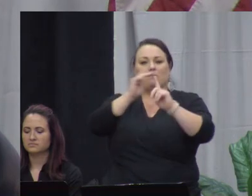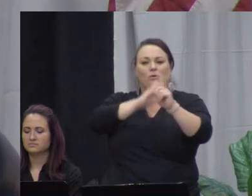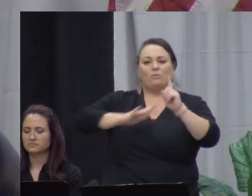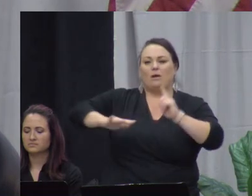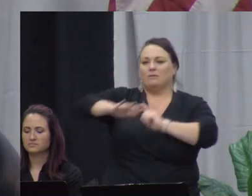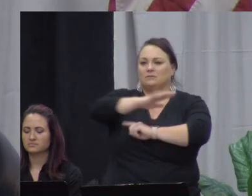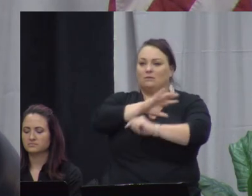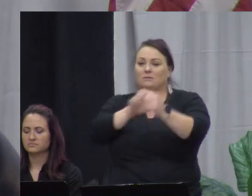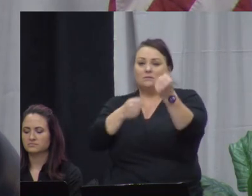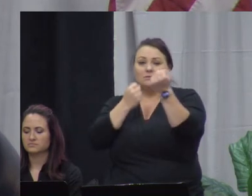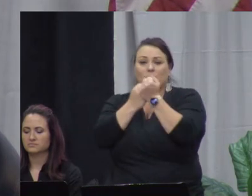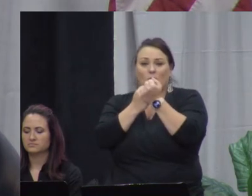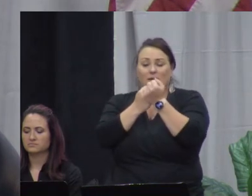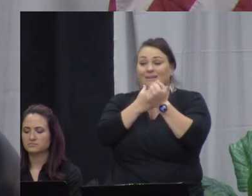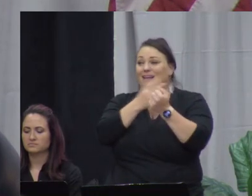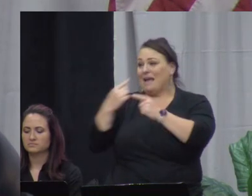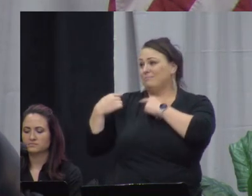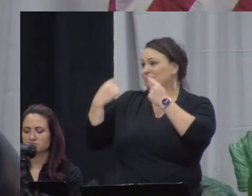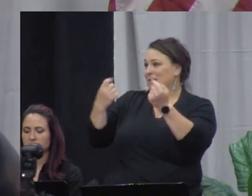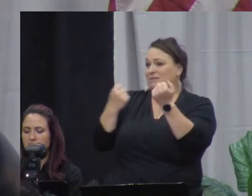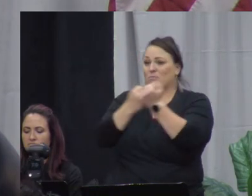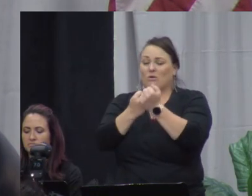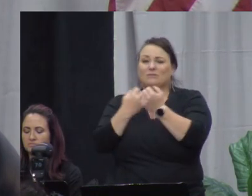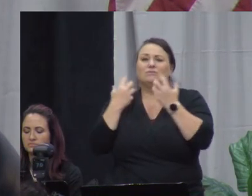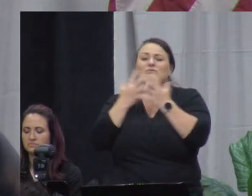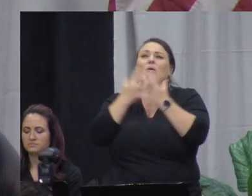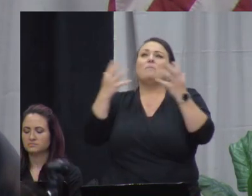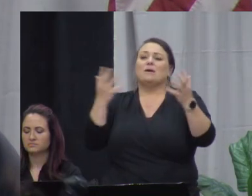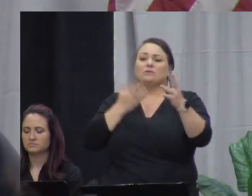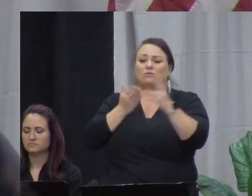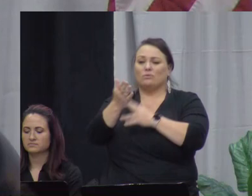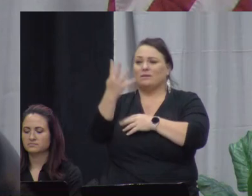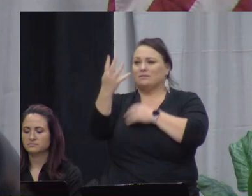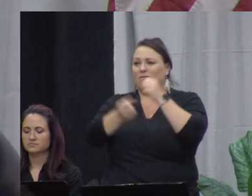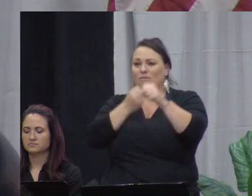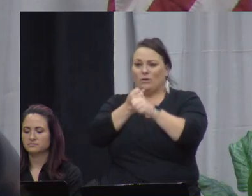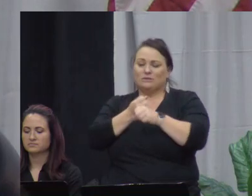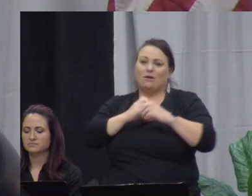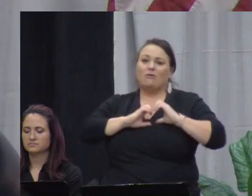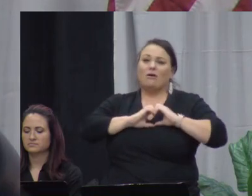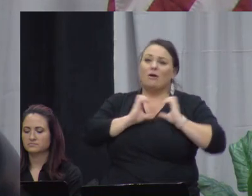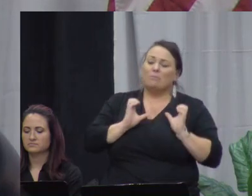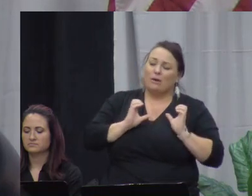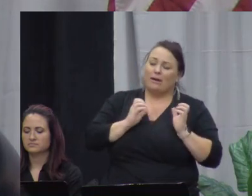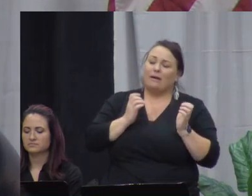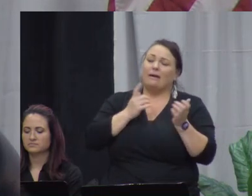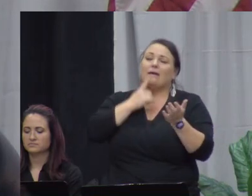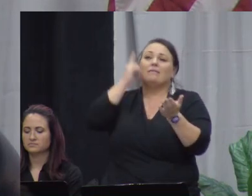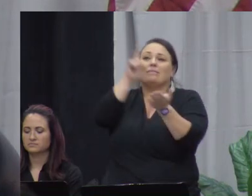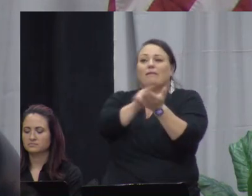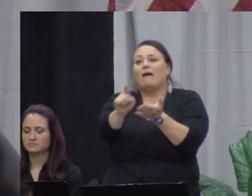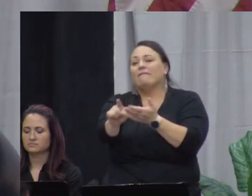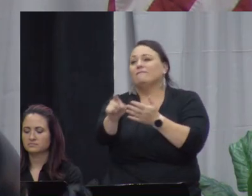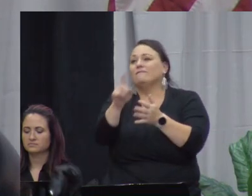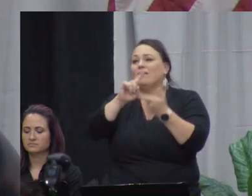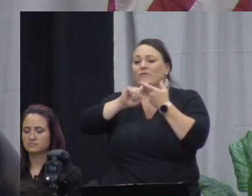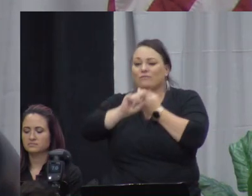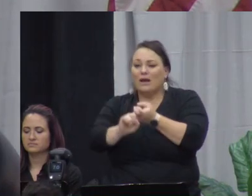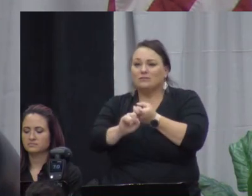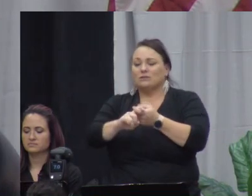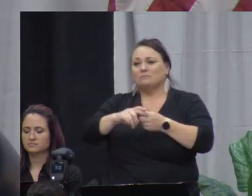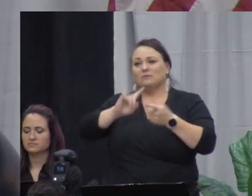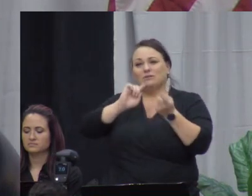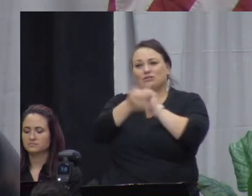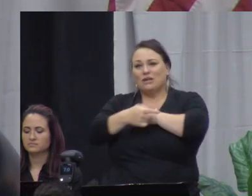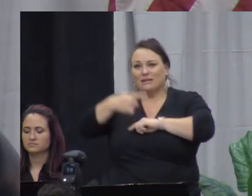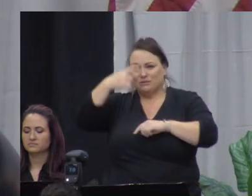We've supported and been supported so much throughout these 4 years. We went through heartbreak, new love, deeper friendships, better mindsets,